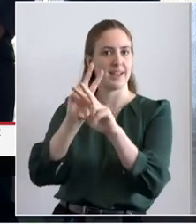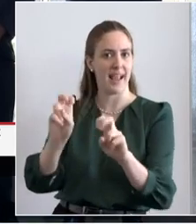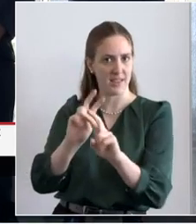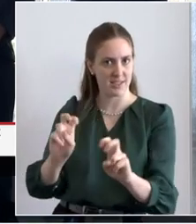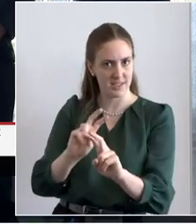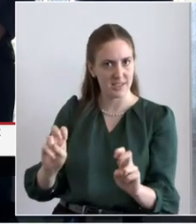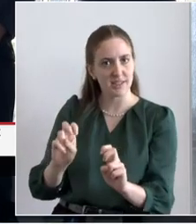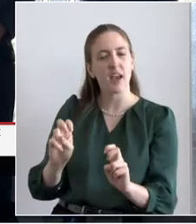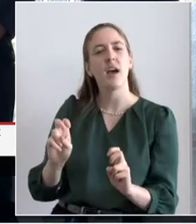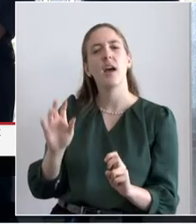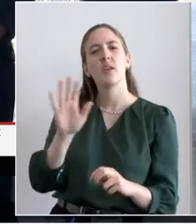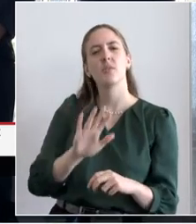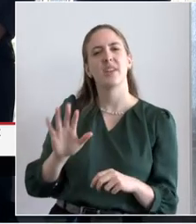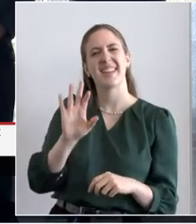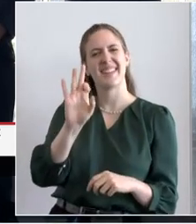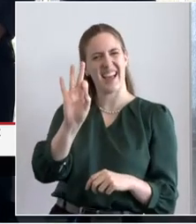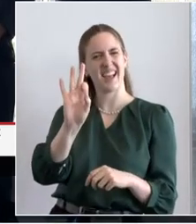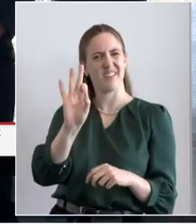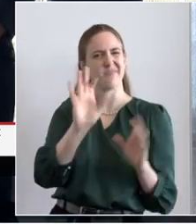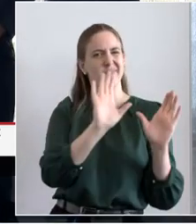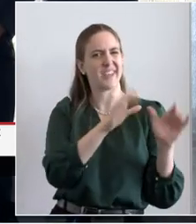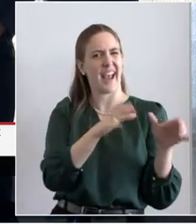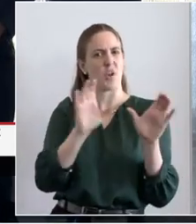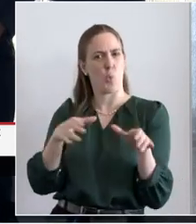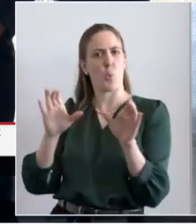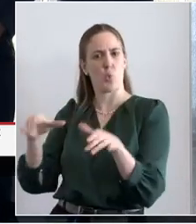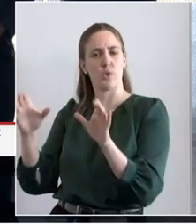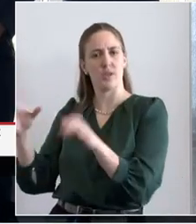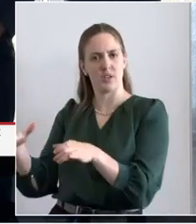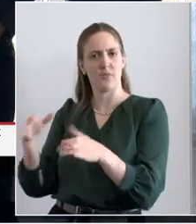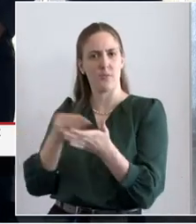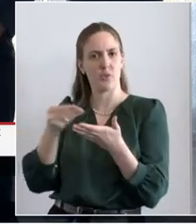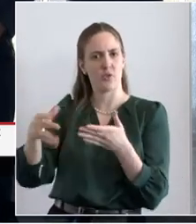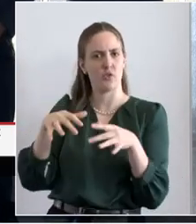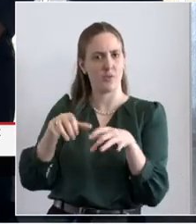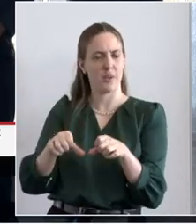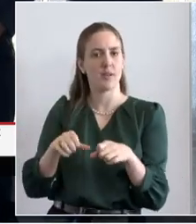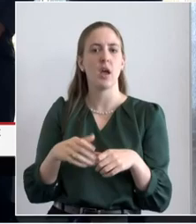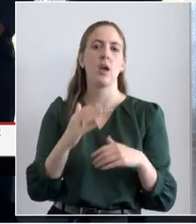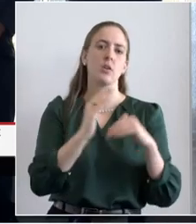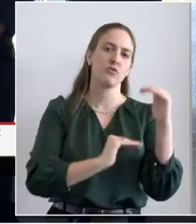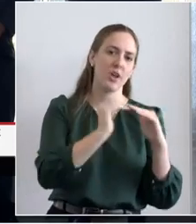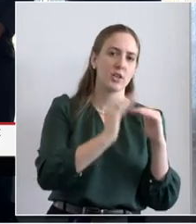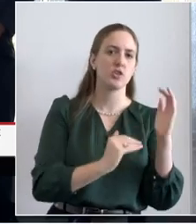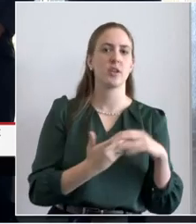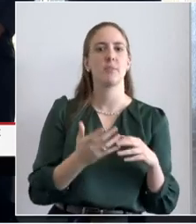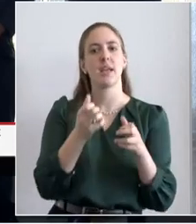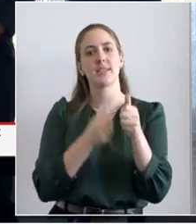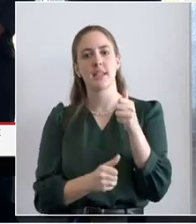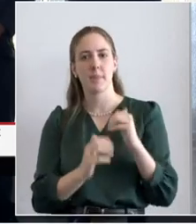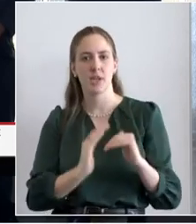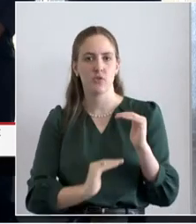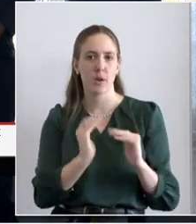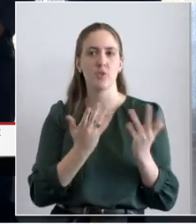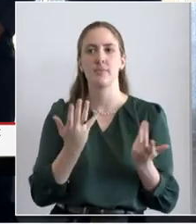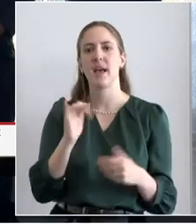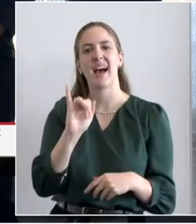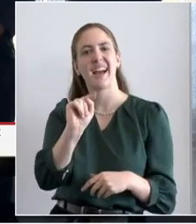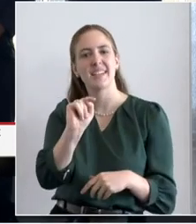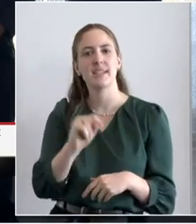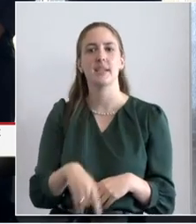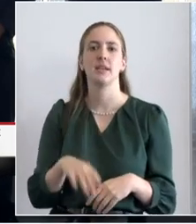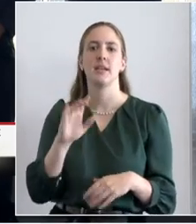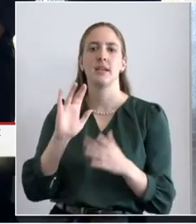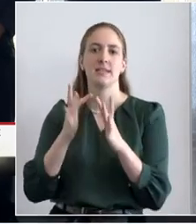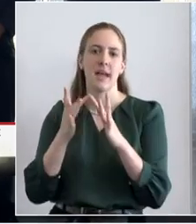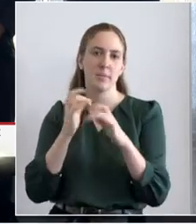to about 9 categories of procurements that institutions might need. It's construction, it's sub-construction, it's IT, it's cybersecurity,